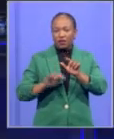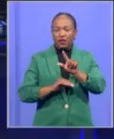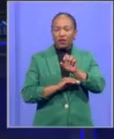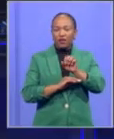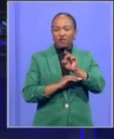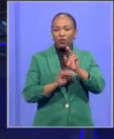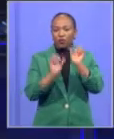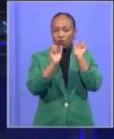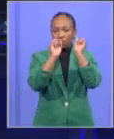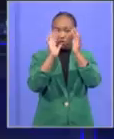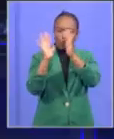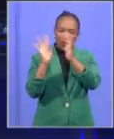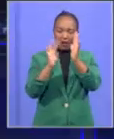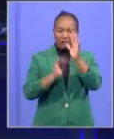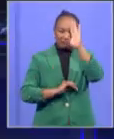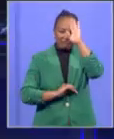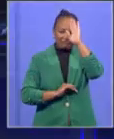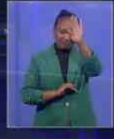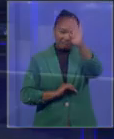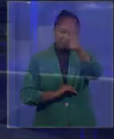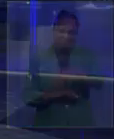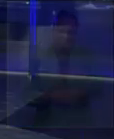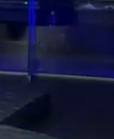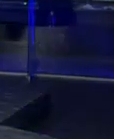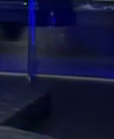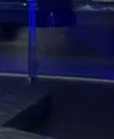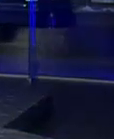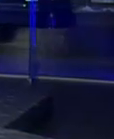bolipi ke o taba